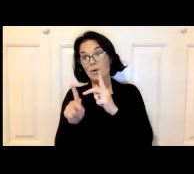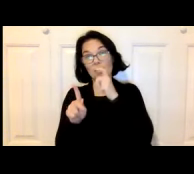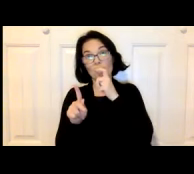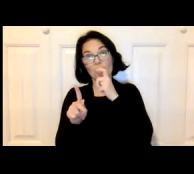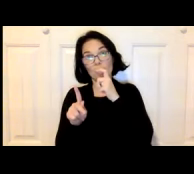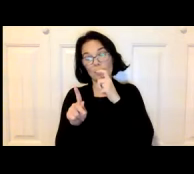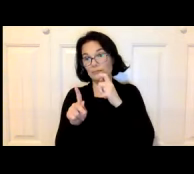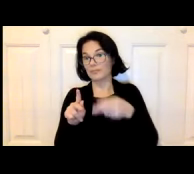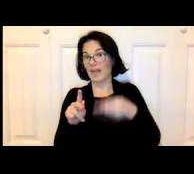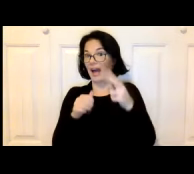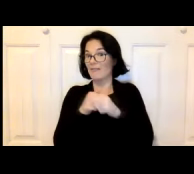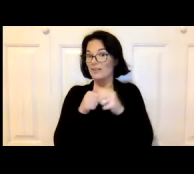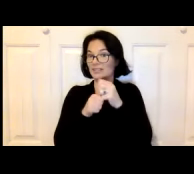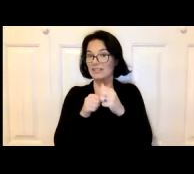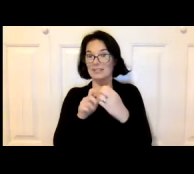slide.